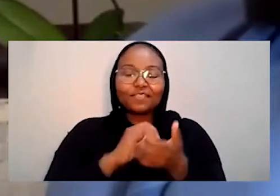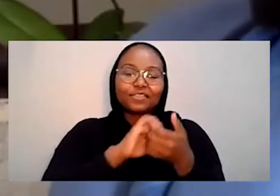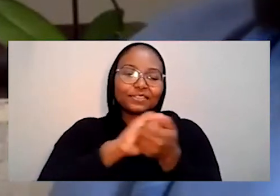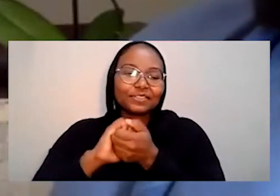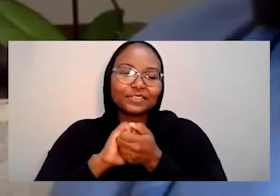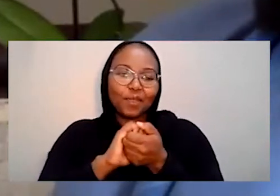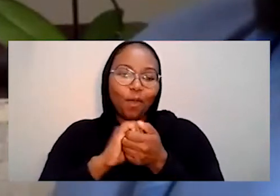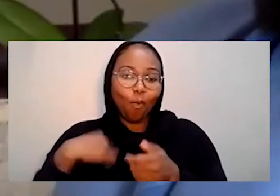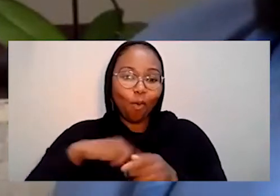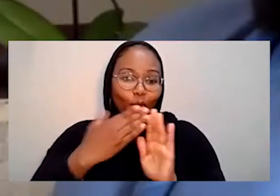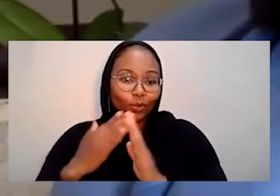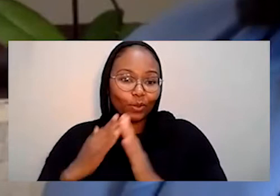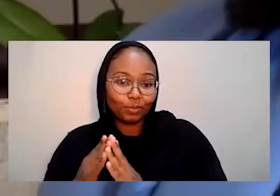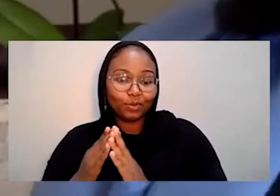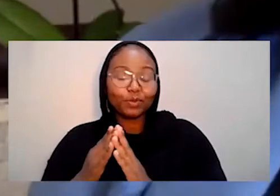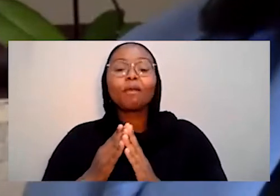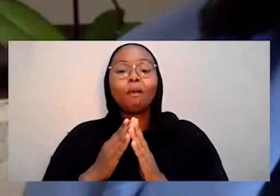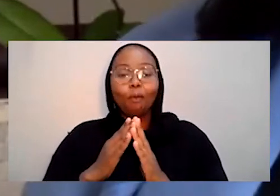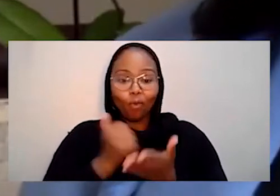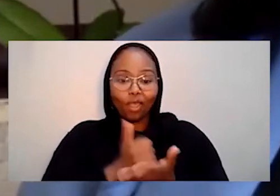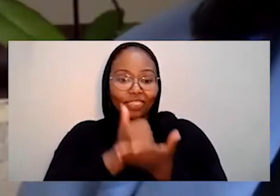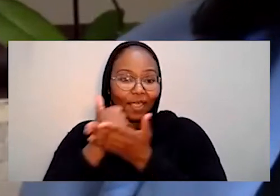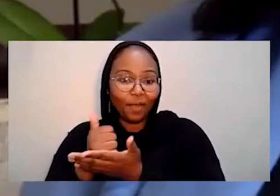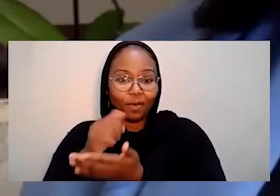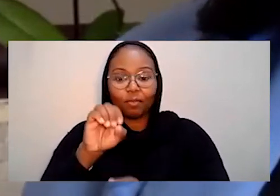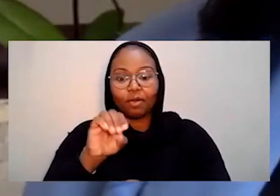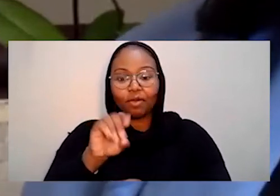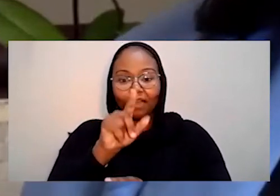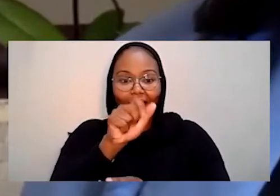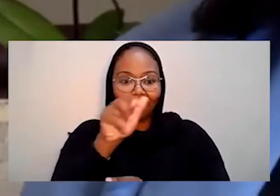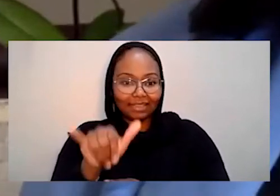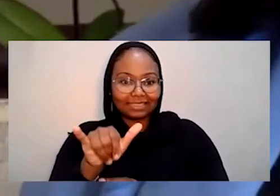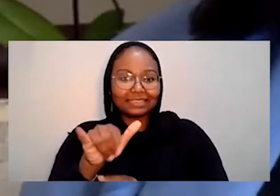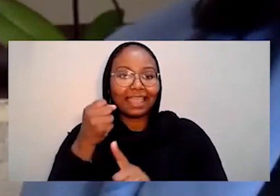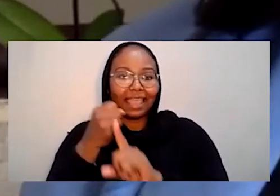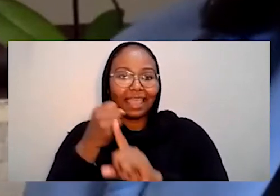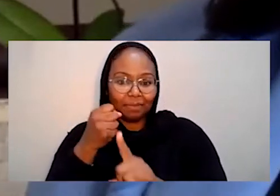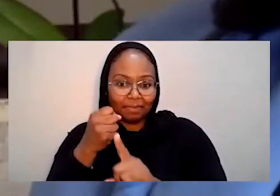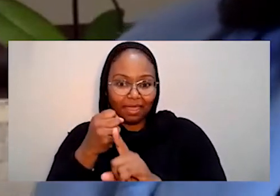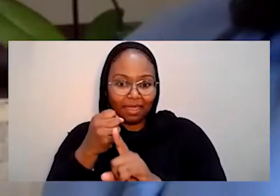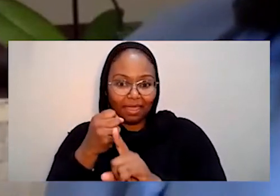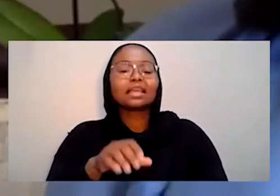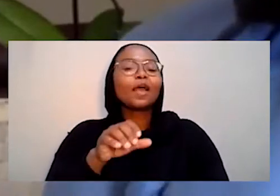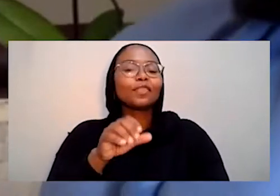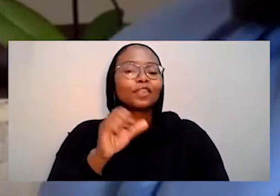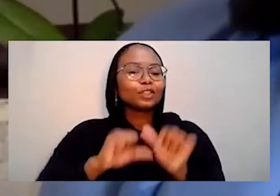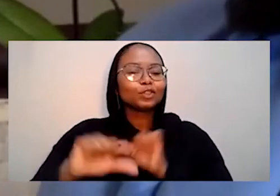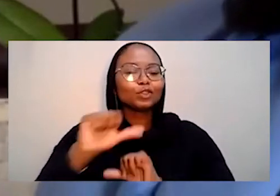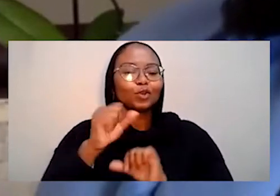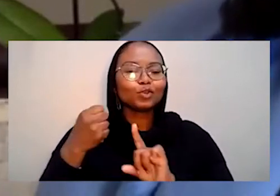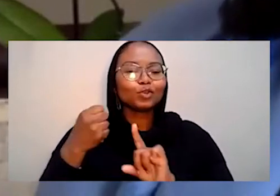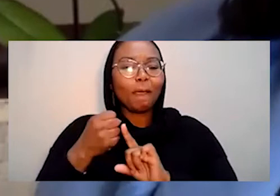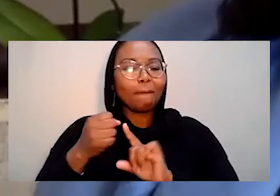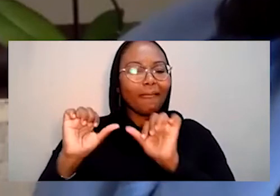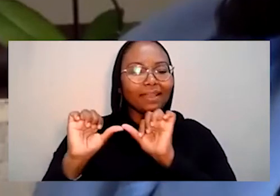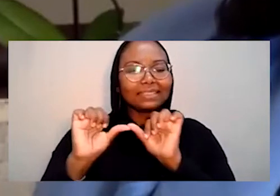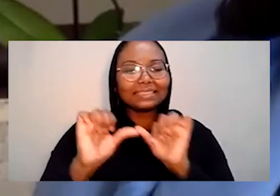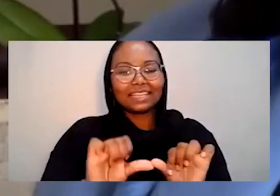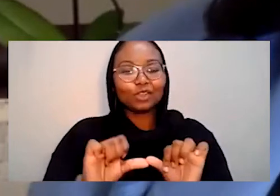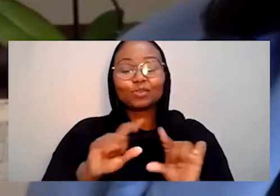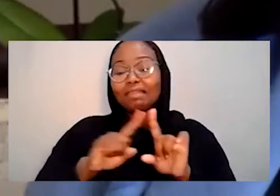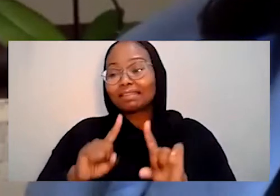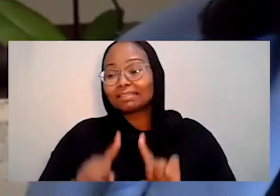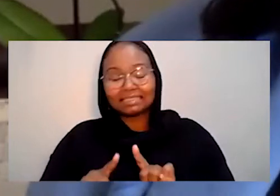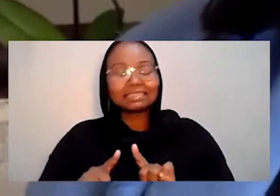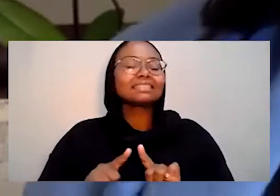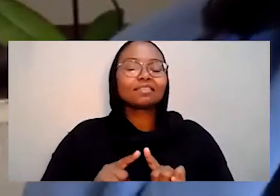the help of Odyssey Impact, the social impact of sisterhood story continues to inspire grassroots organizations across